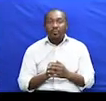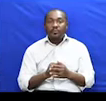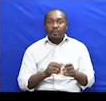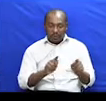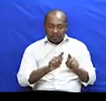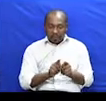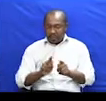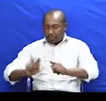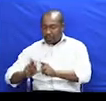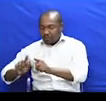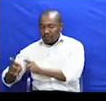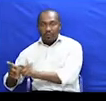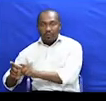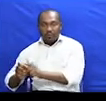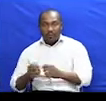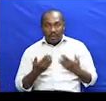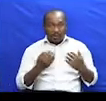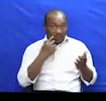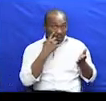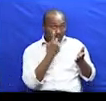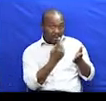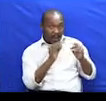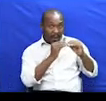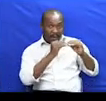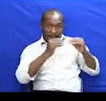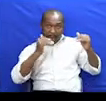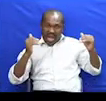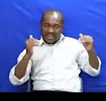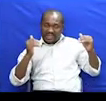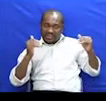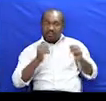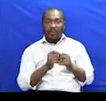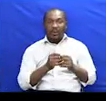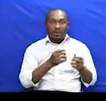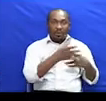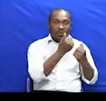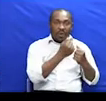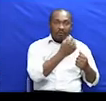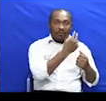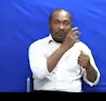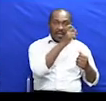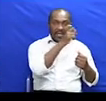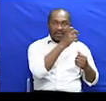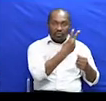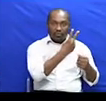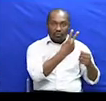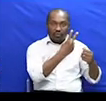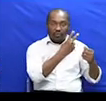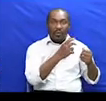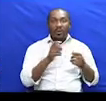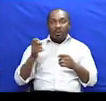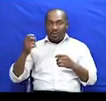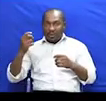equation, which I'm not sure if it is balanced. So let us balance it. We have 2x, there is 1x, so x is not balanced.